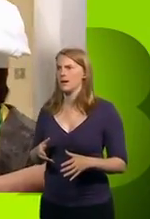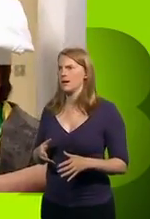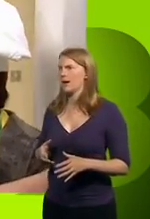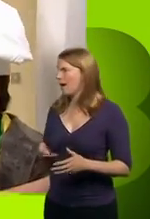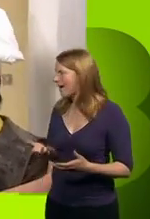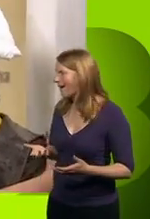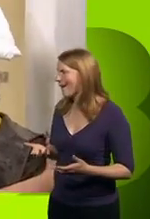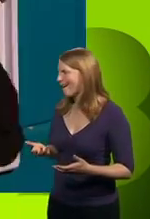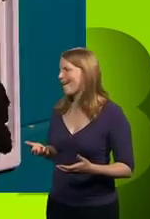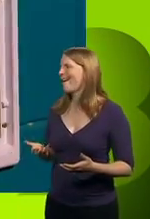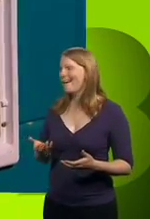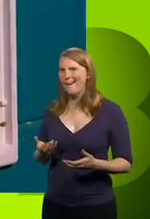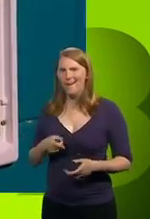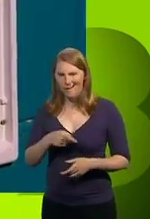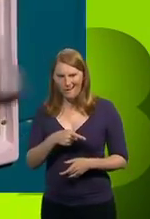He took the tuna toffee.